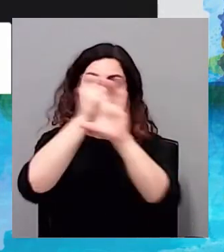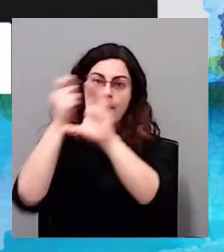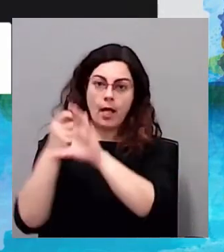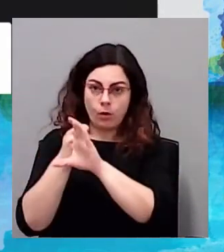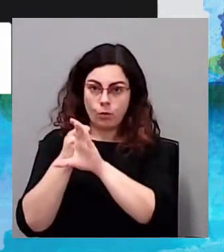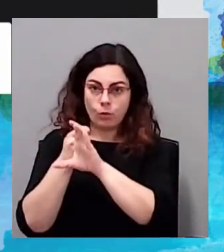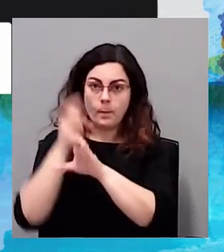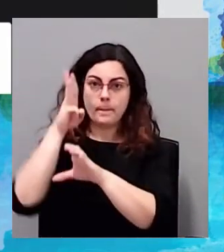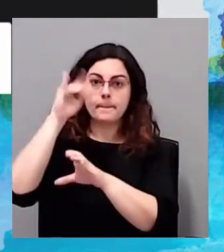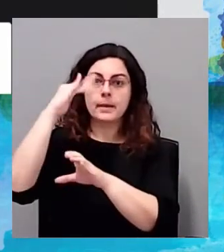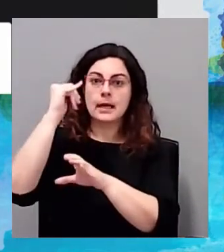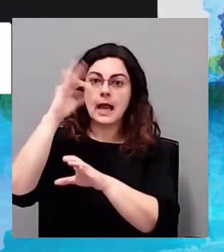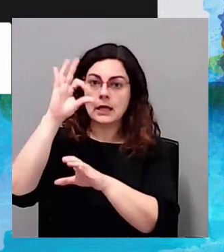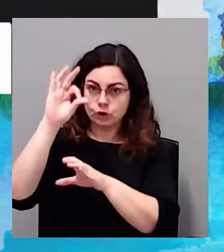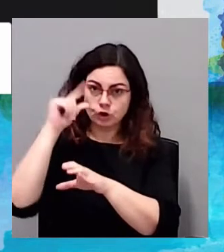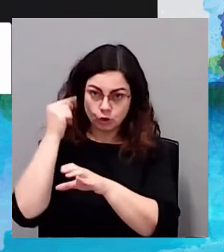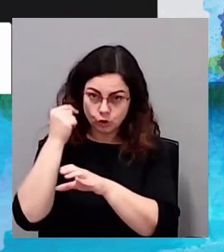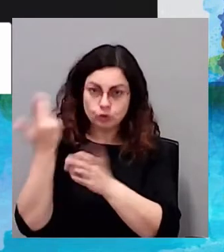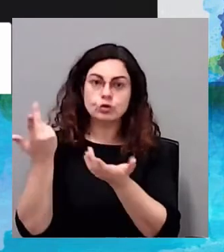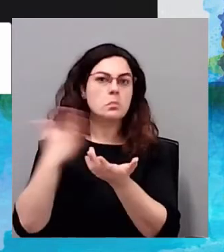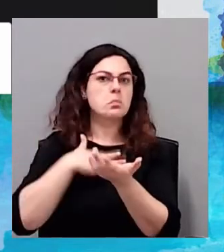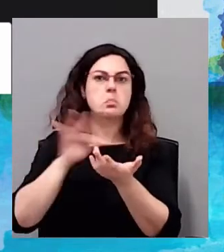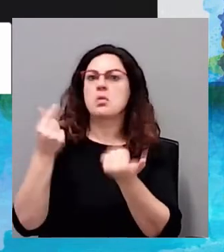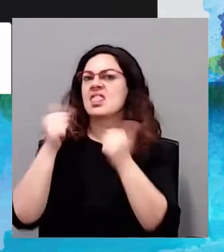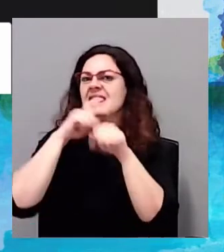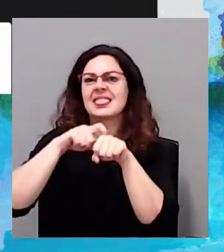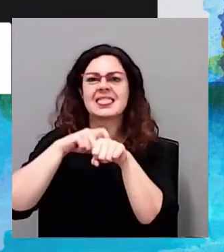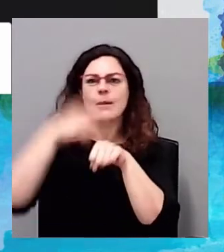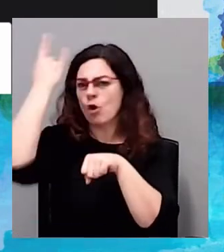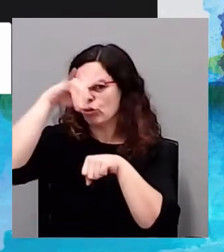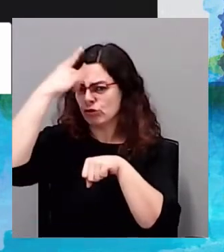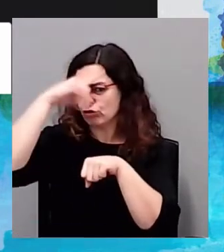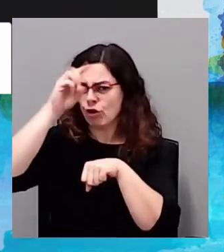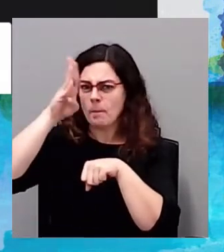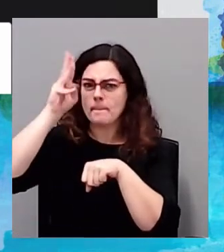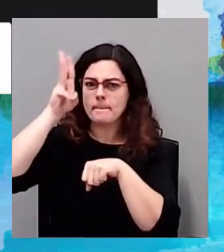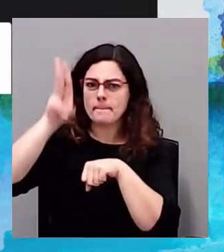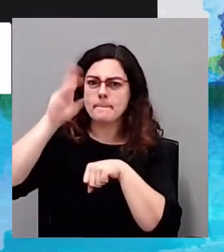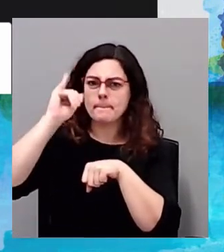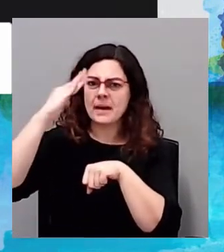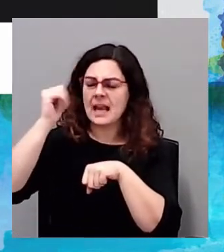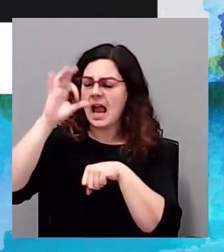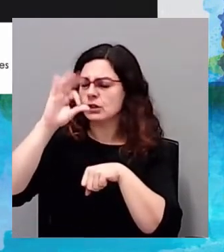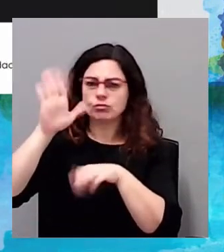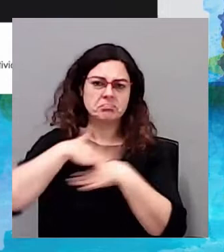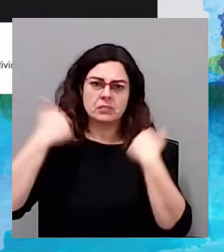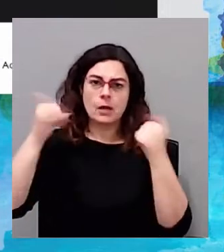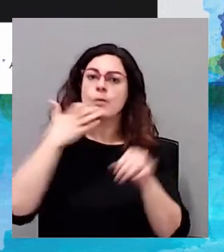This is a Picasso bull, but it could be any type of Picasso bull.